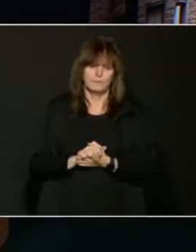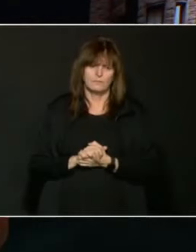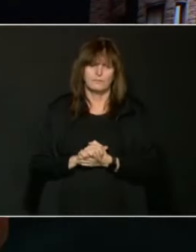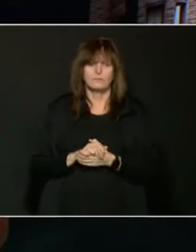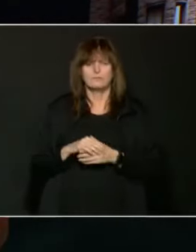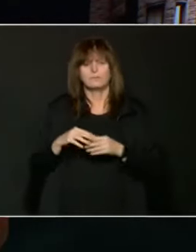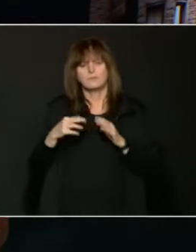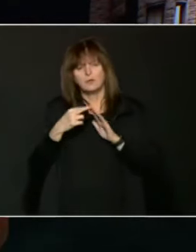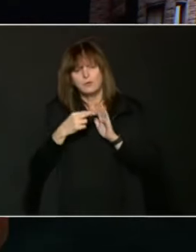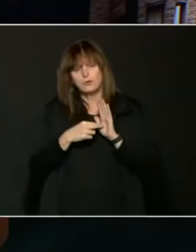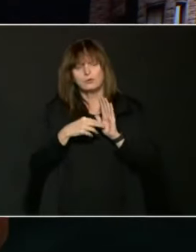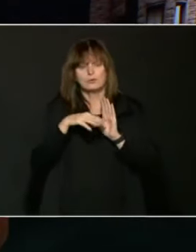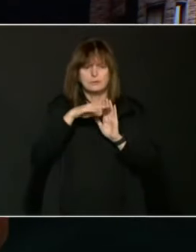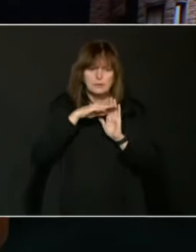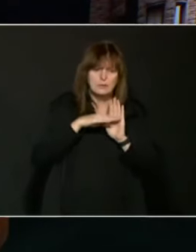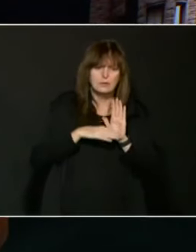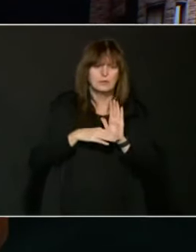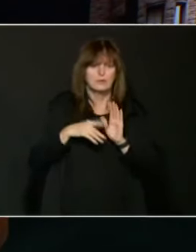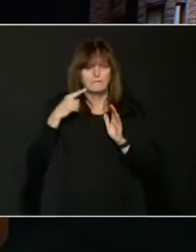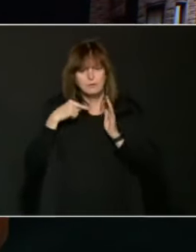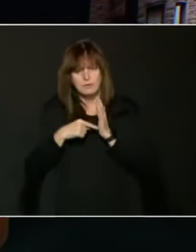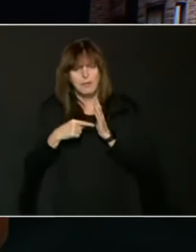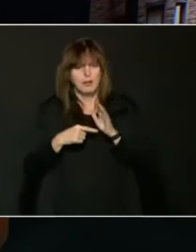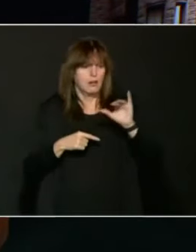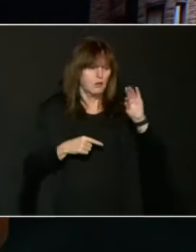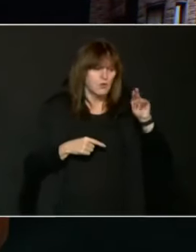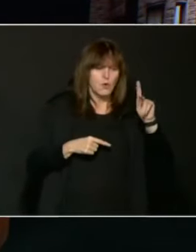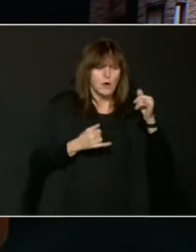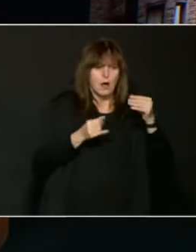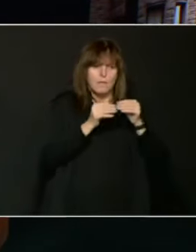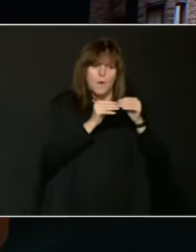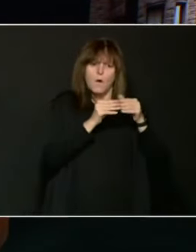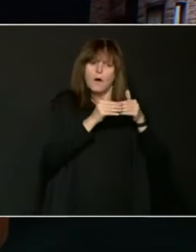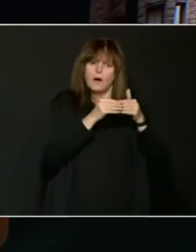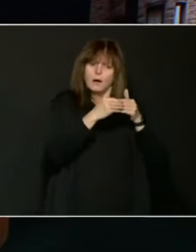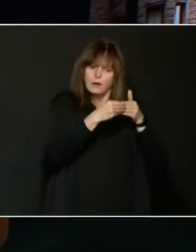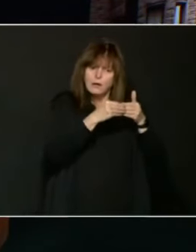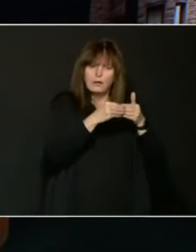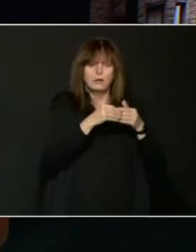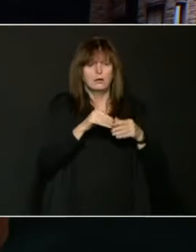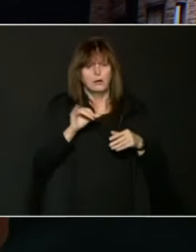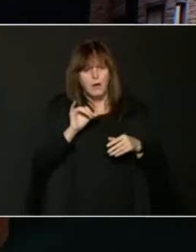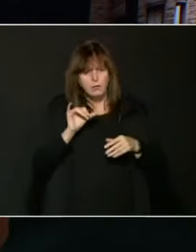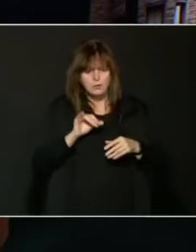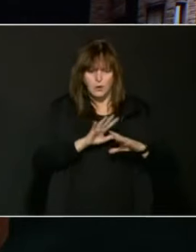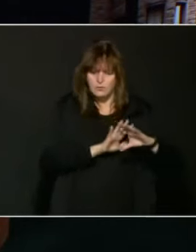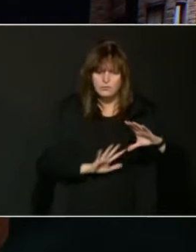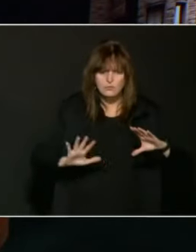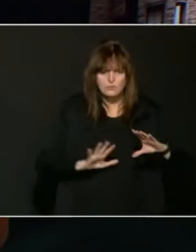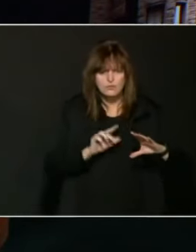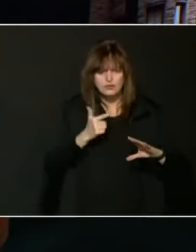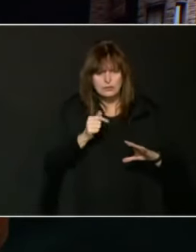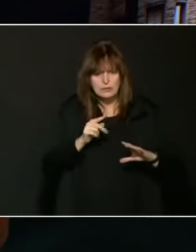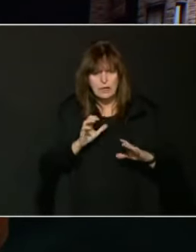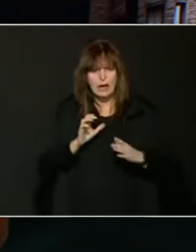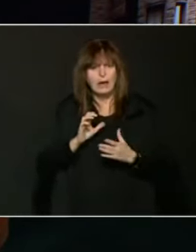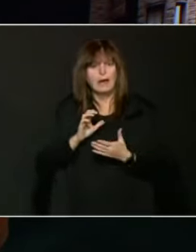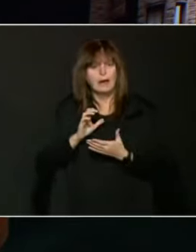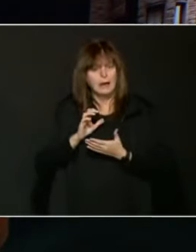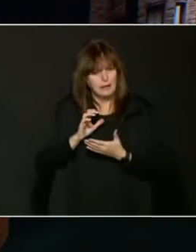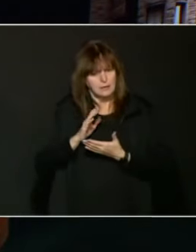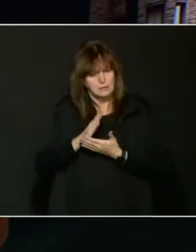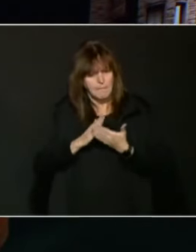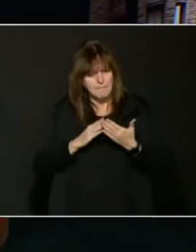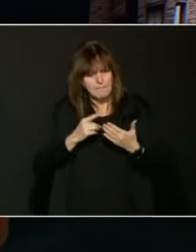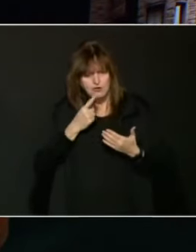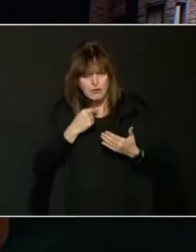as you were just talking about there. But across the GTA, we have several regions that are in red zone. And I'm just